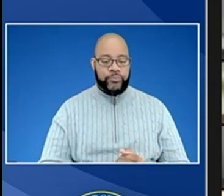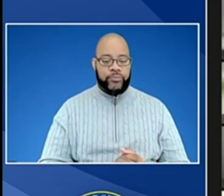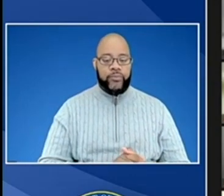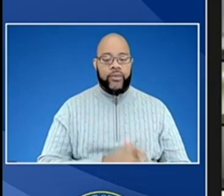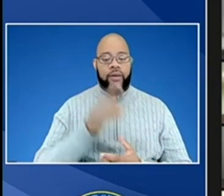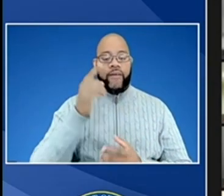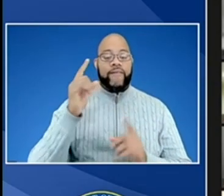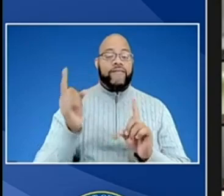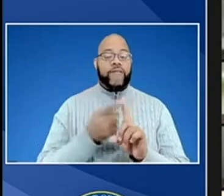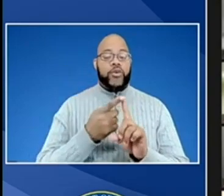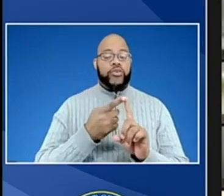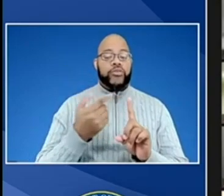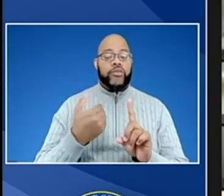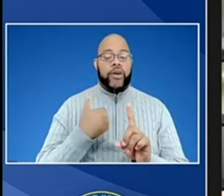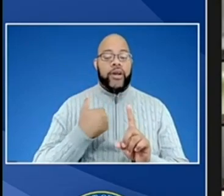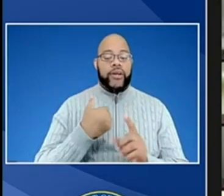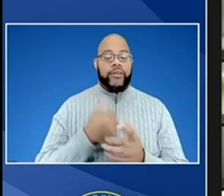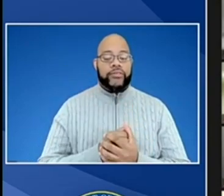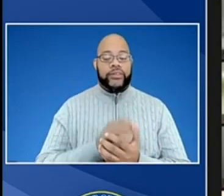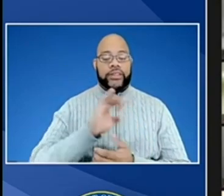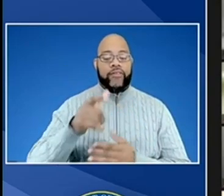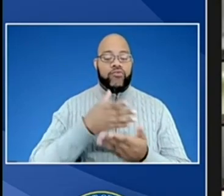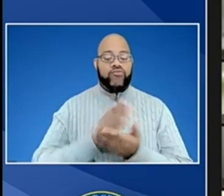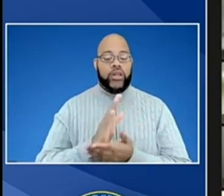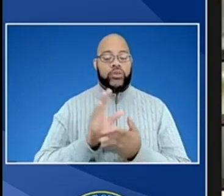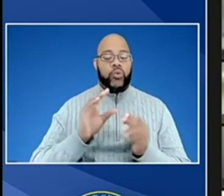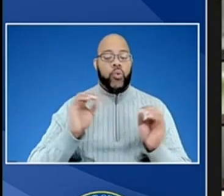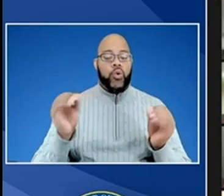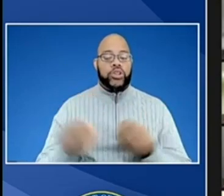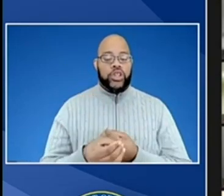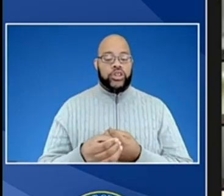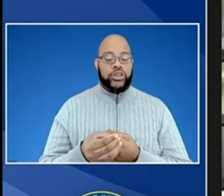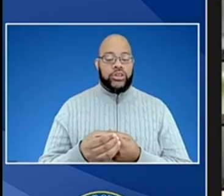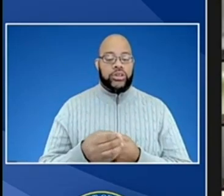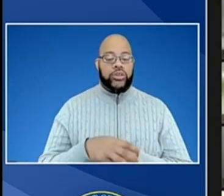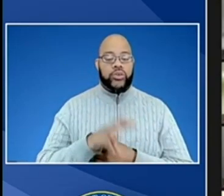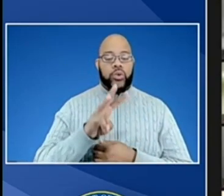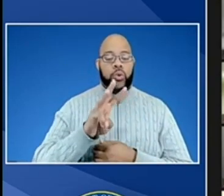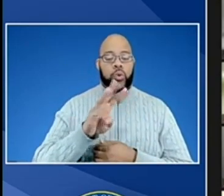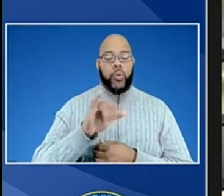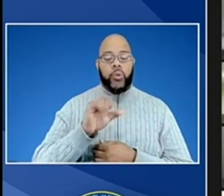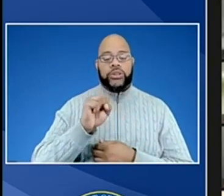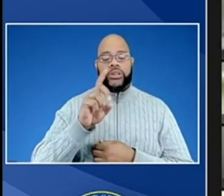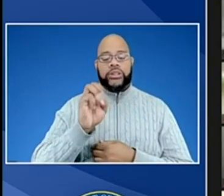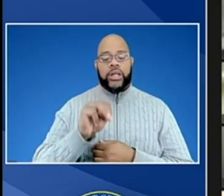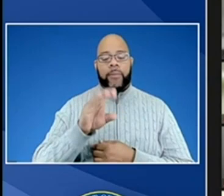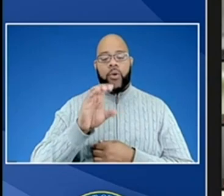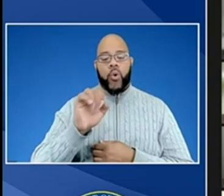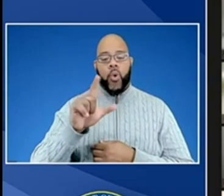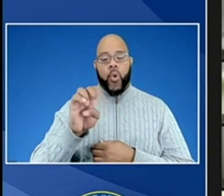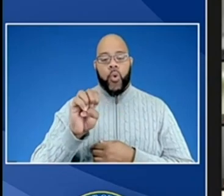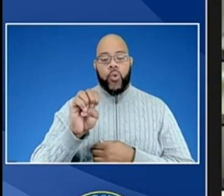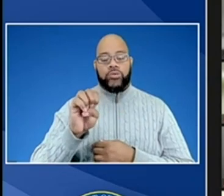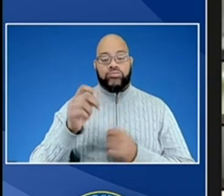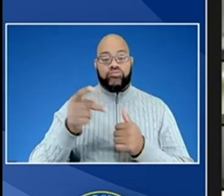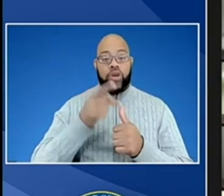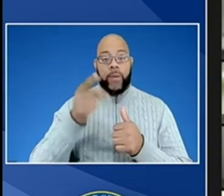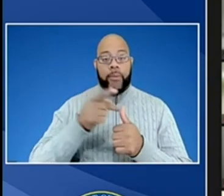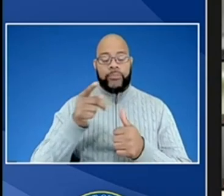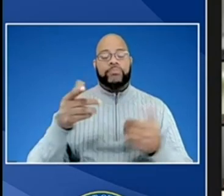up, we have for civil rights organizations, Wisdom Cole as the primary.